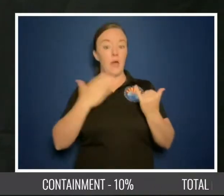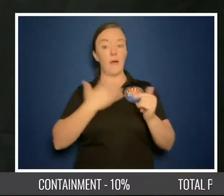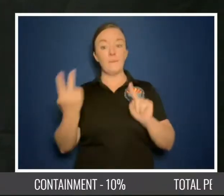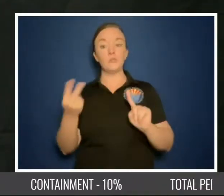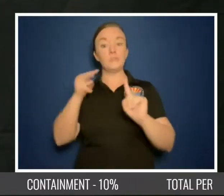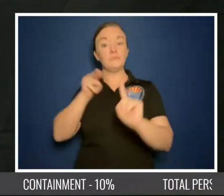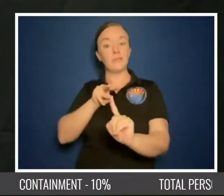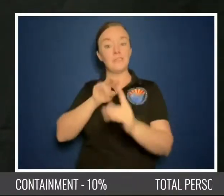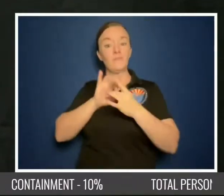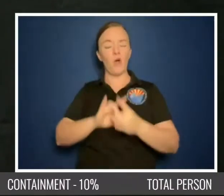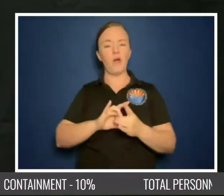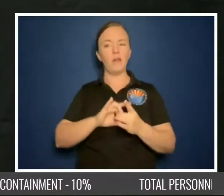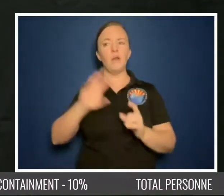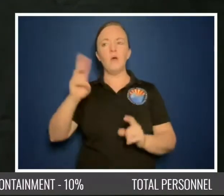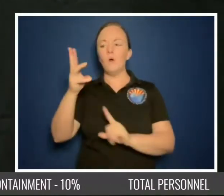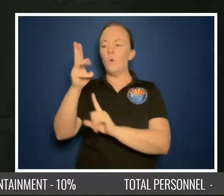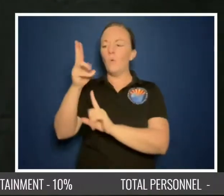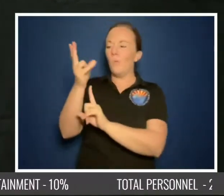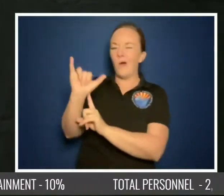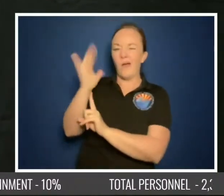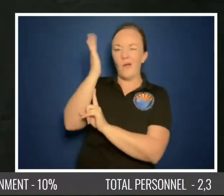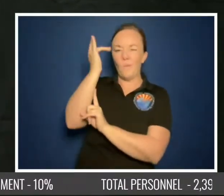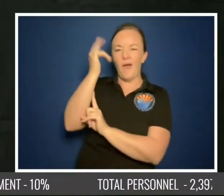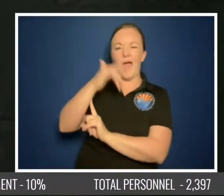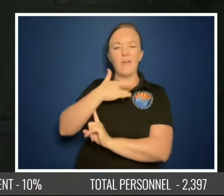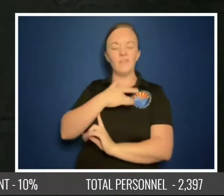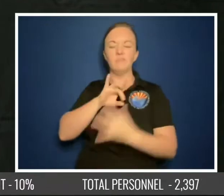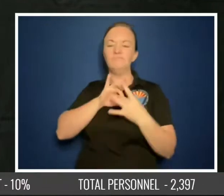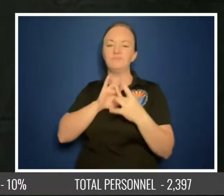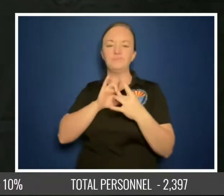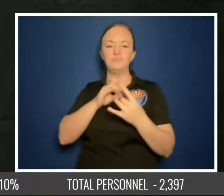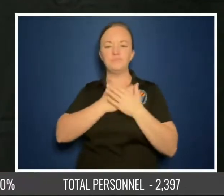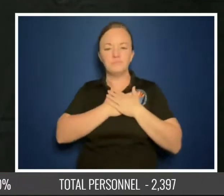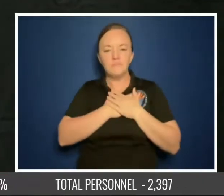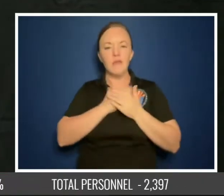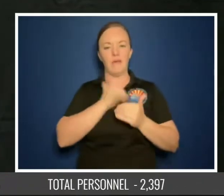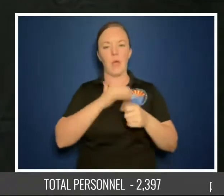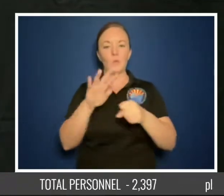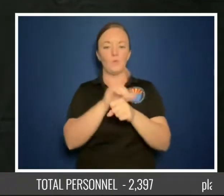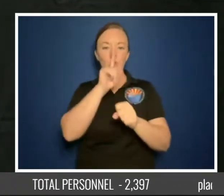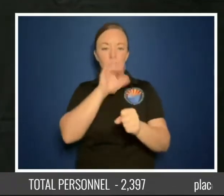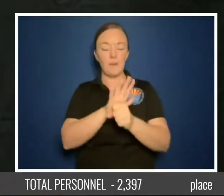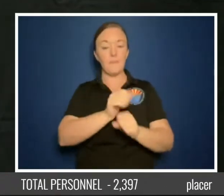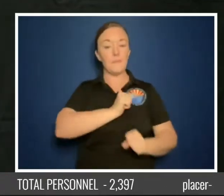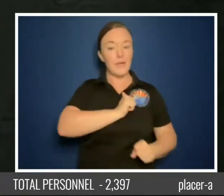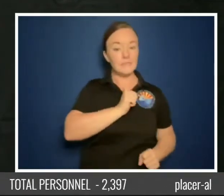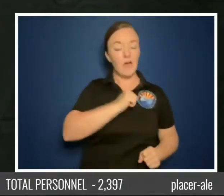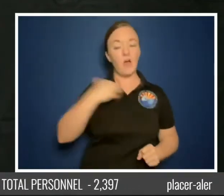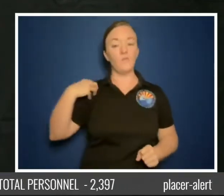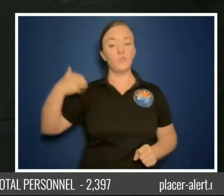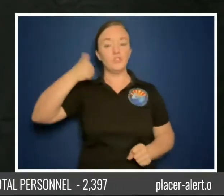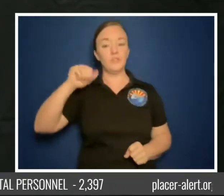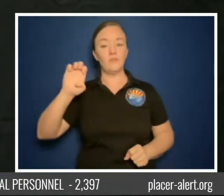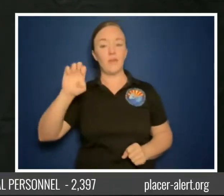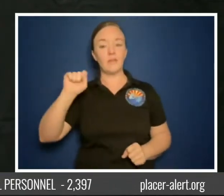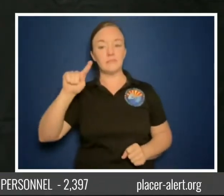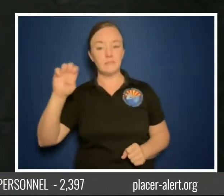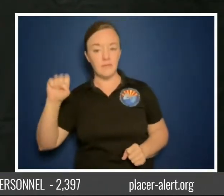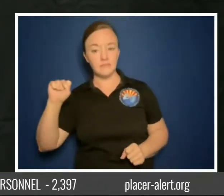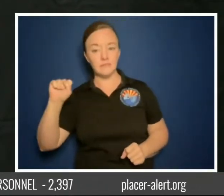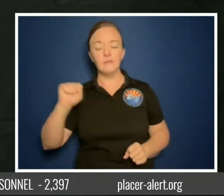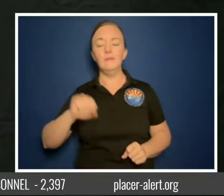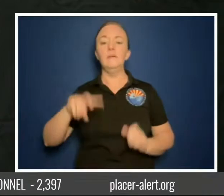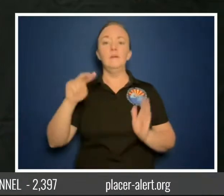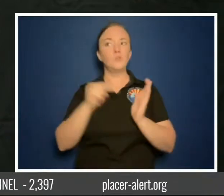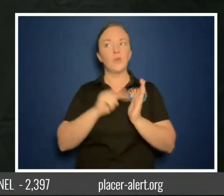why, or a personal connection to the why of it. And you've got our full commitment from myself, from Chief Estes, from the probably 2,000 or 3,000 firefighters we have out here with